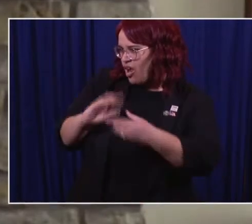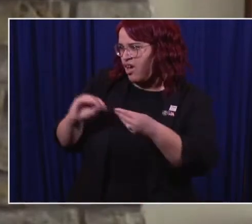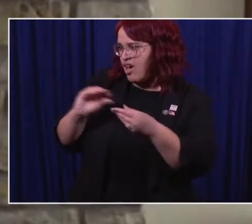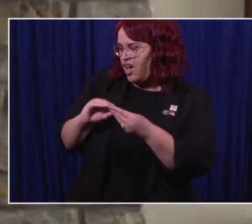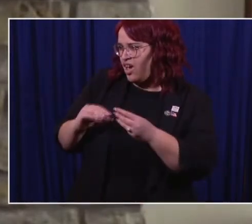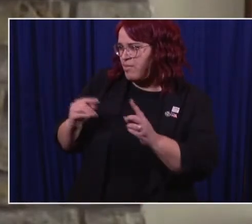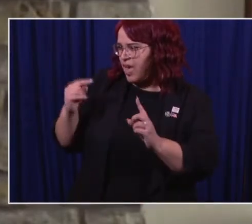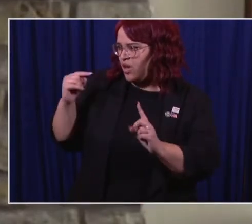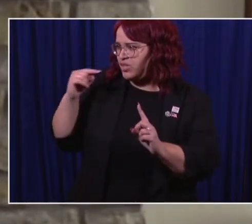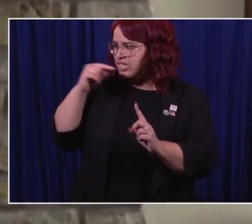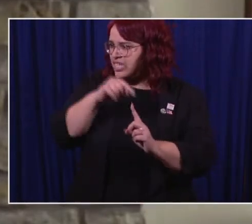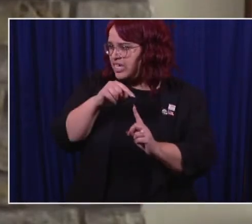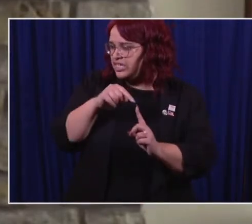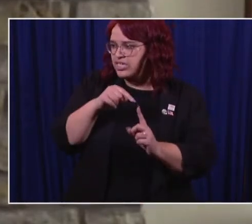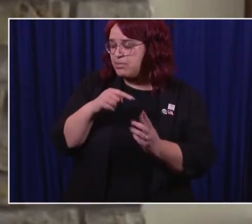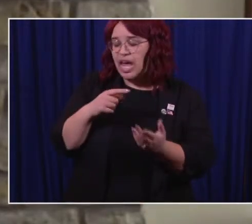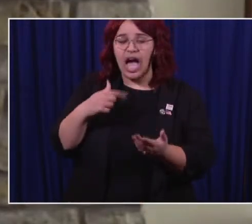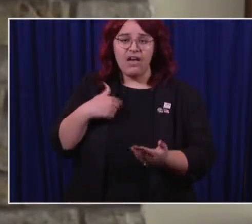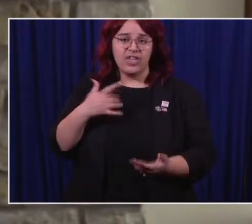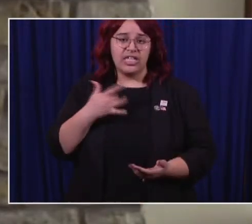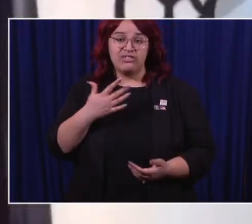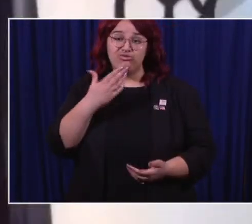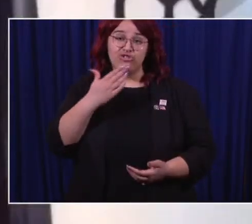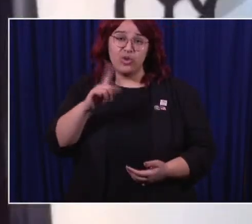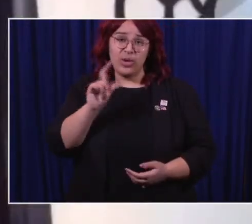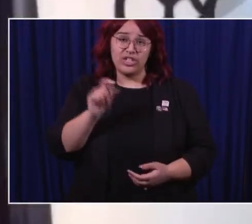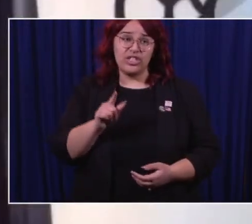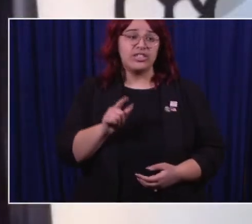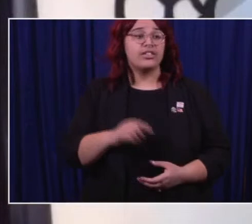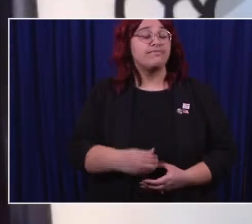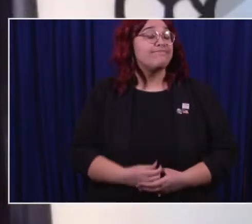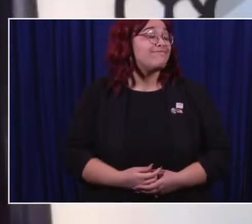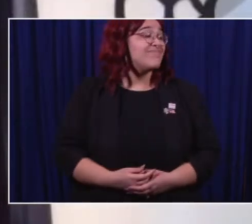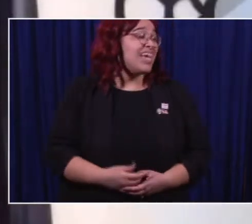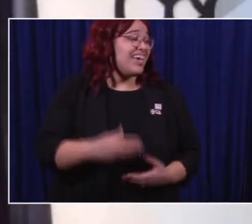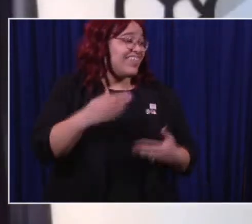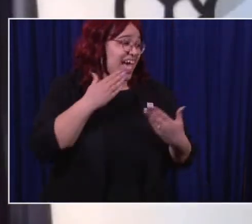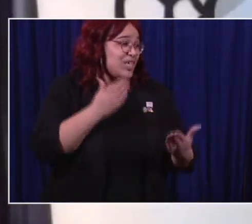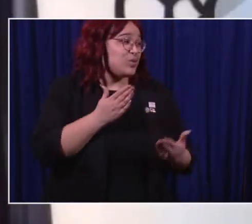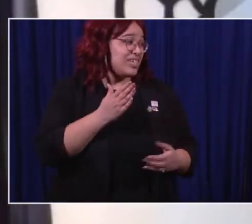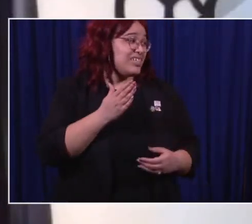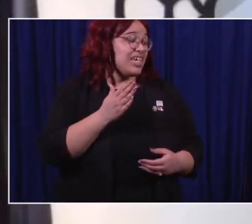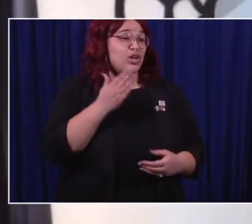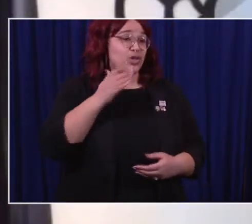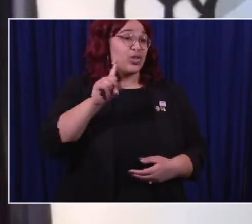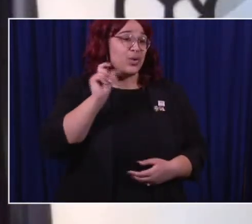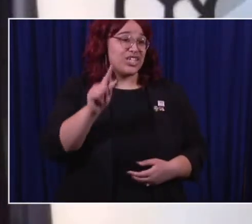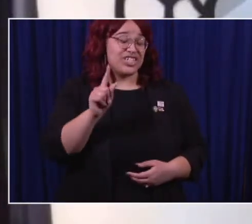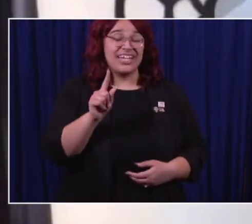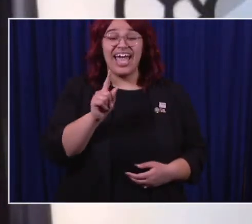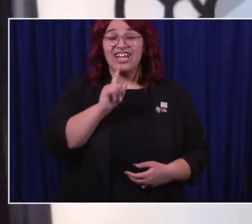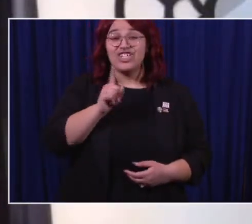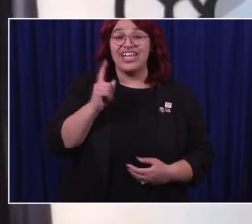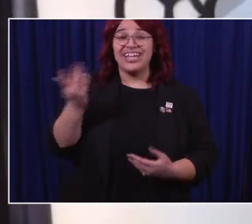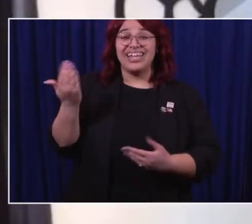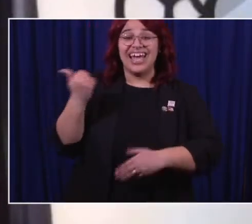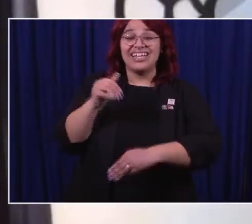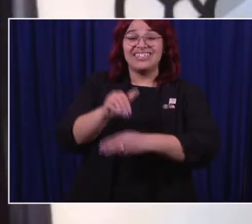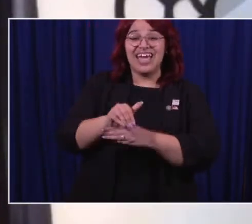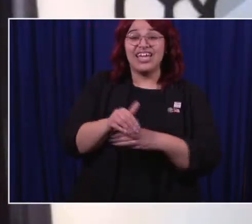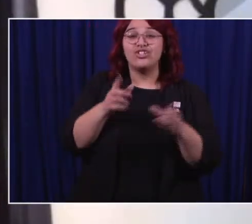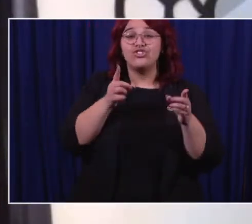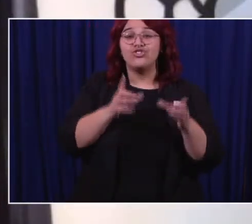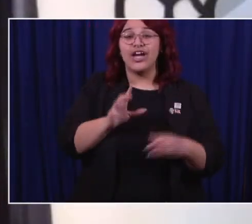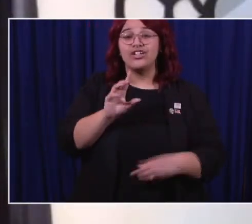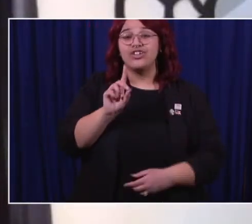a very, very good question. Right. No, thank you. It is a good question. And actually last night, Director Davis and I were having conversation about